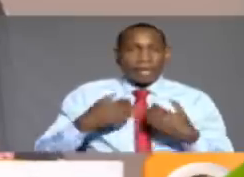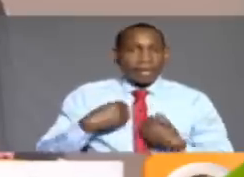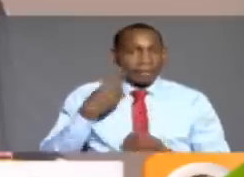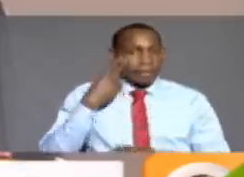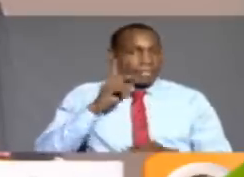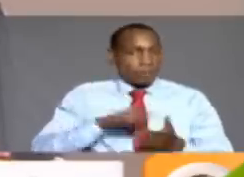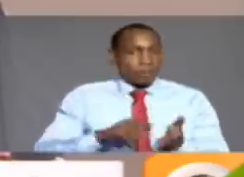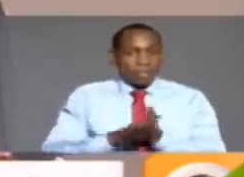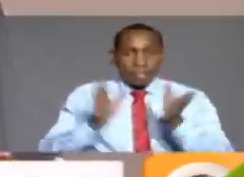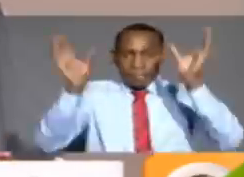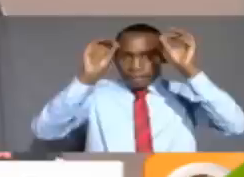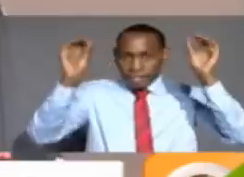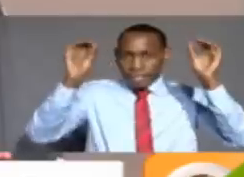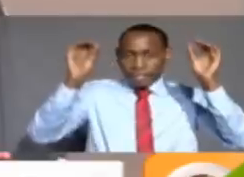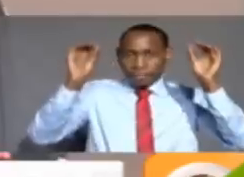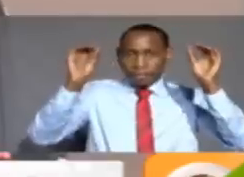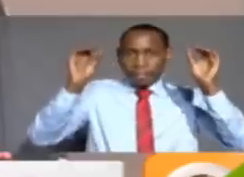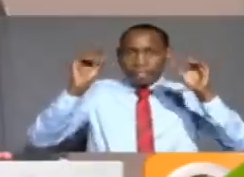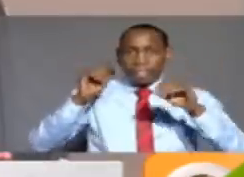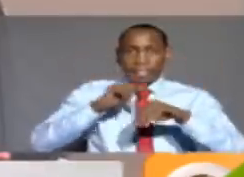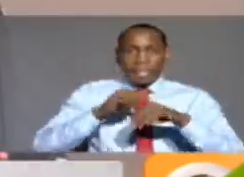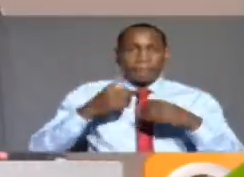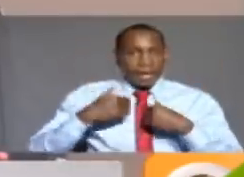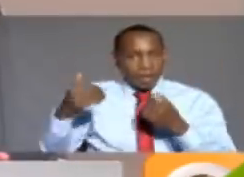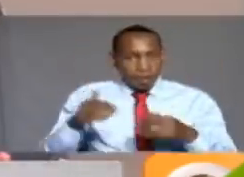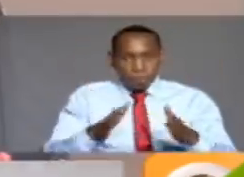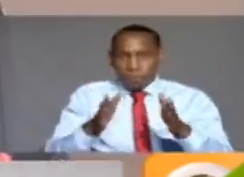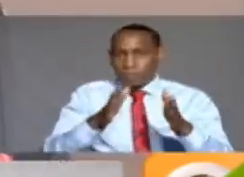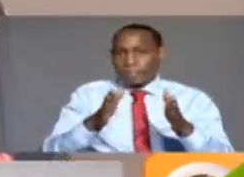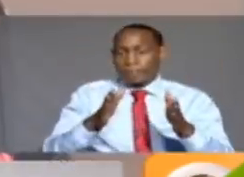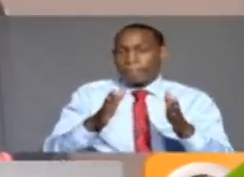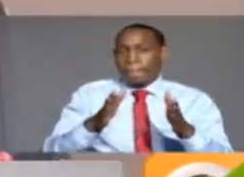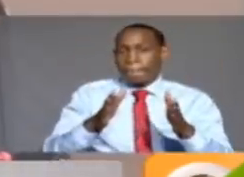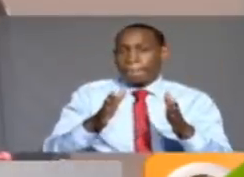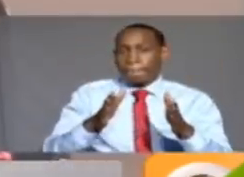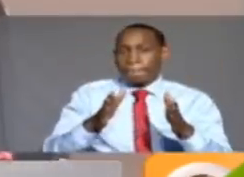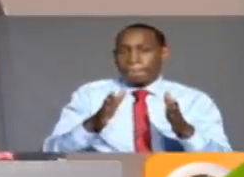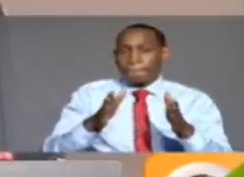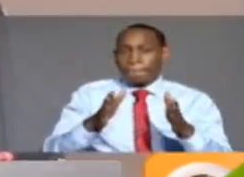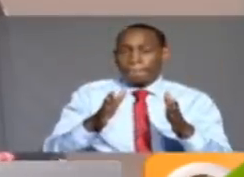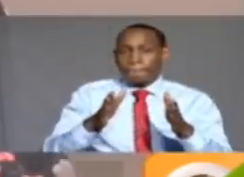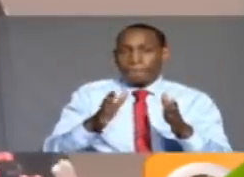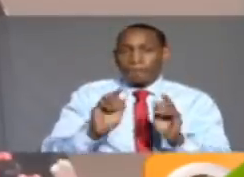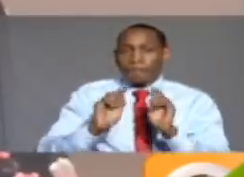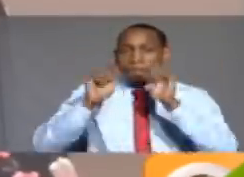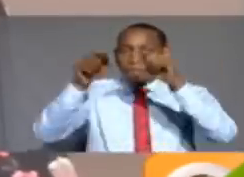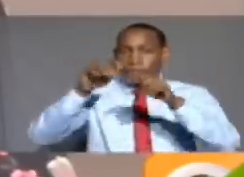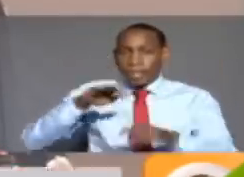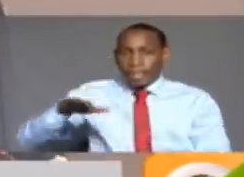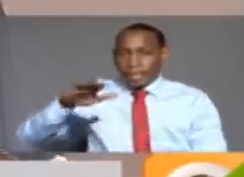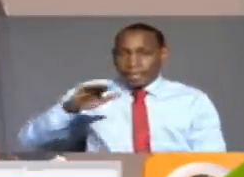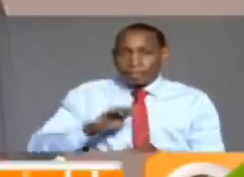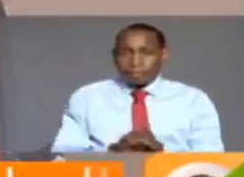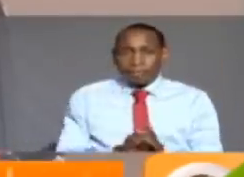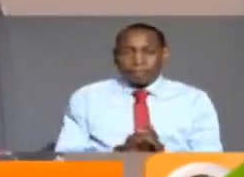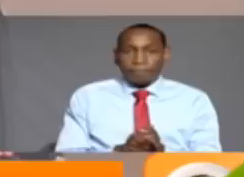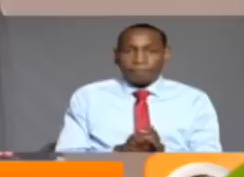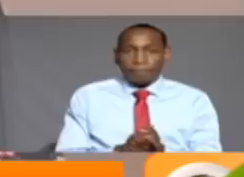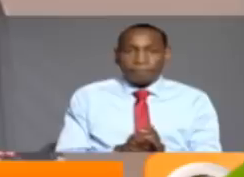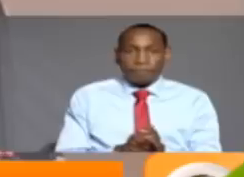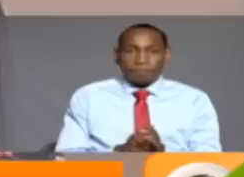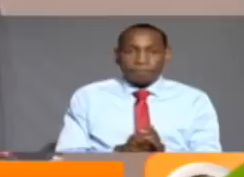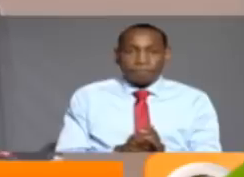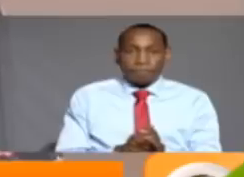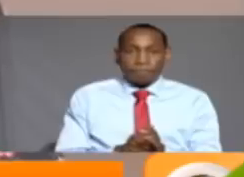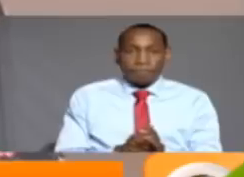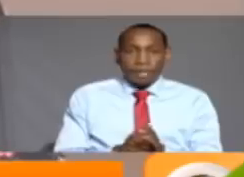the president in every moment that he has had the opportunity to actually visit our region. There has been, you